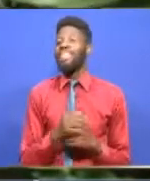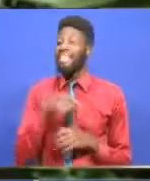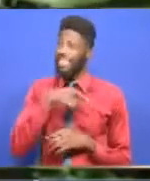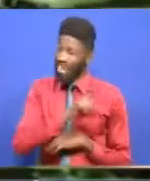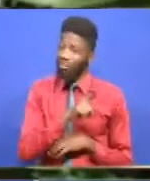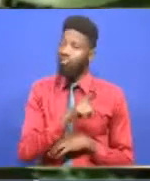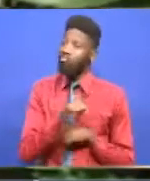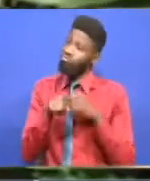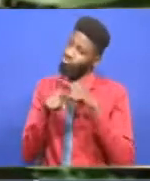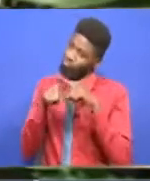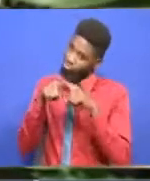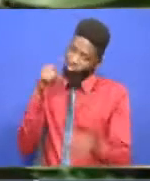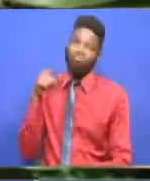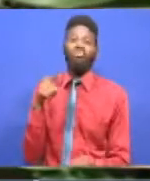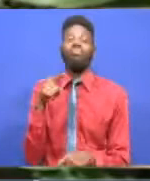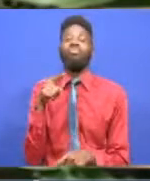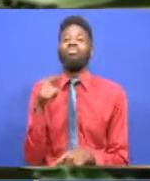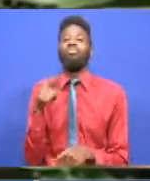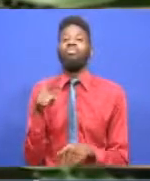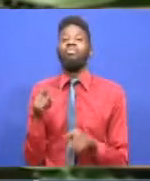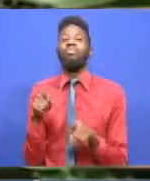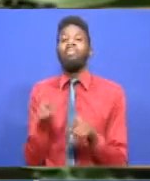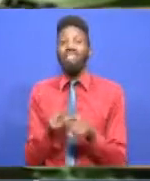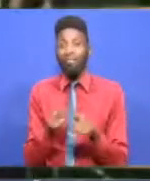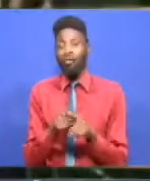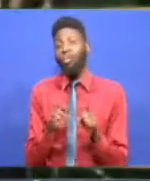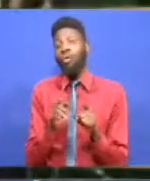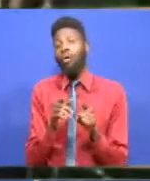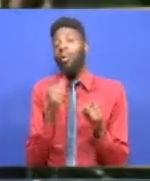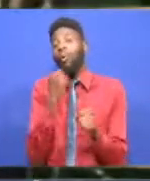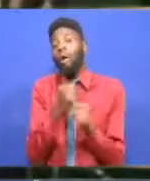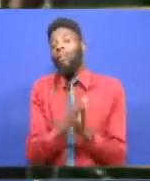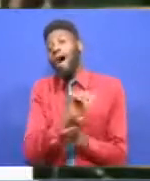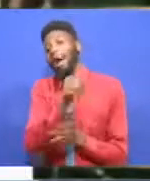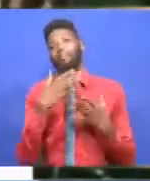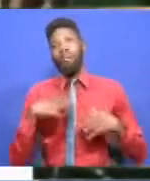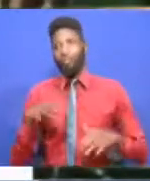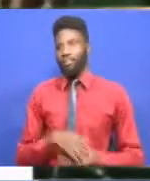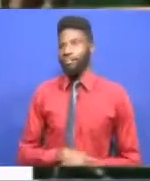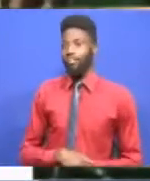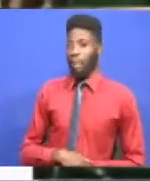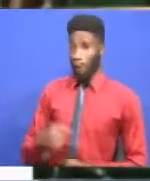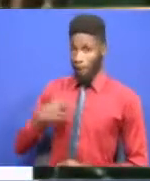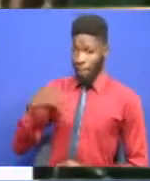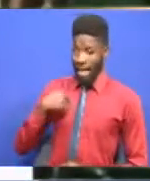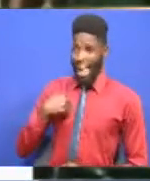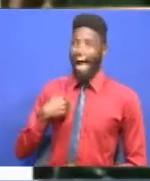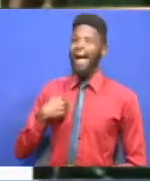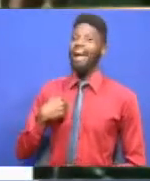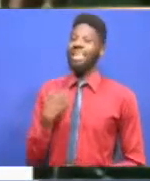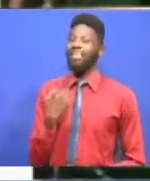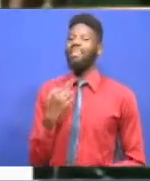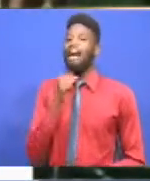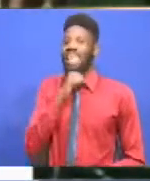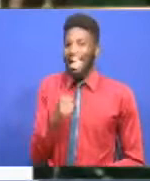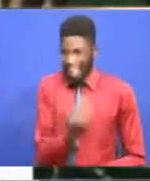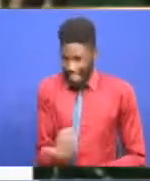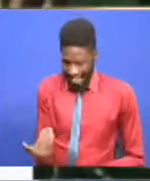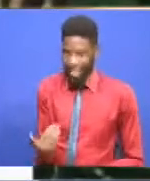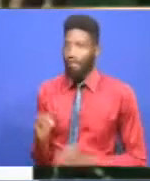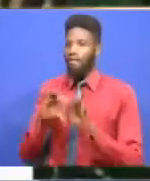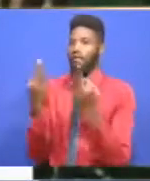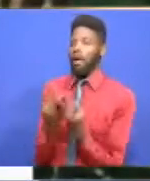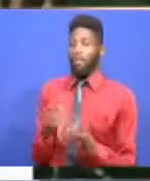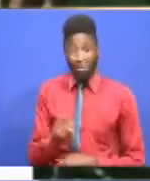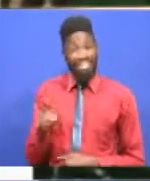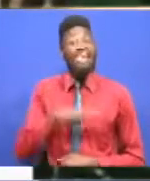Akamuuga na watu wengine. Mimi ni mjukuu wa hii familia. Huyu mwenye amekufa ni